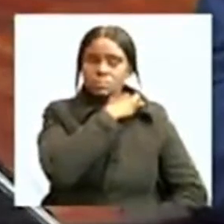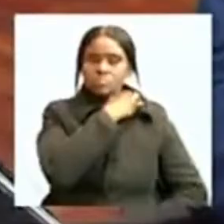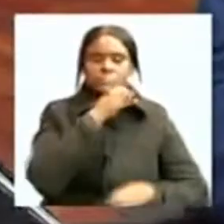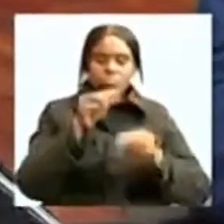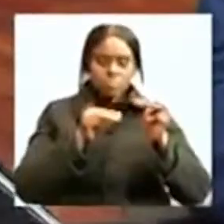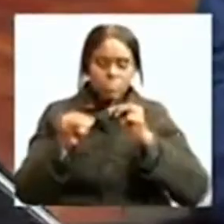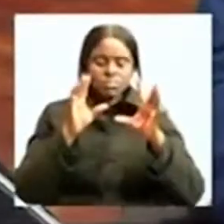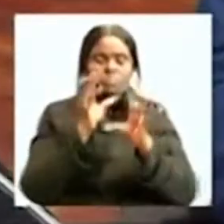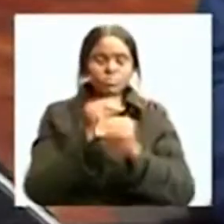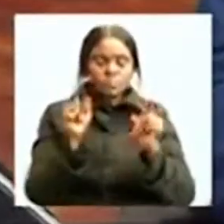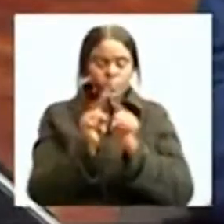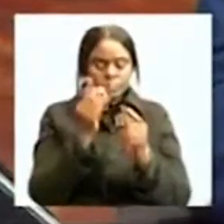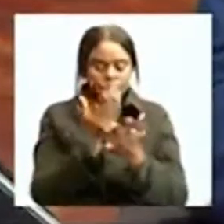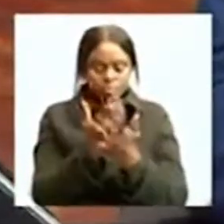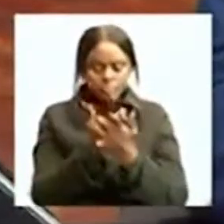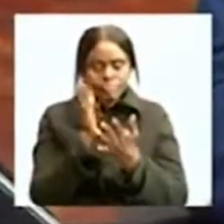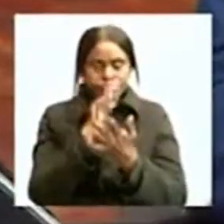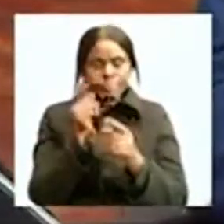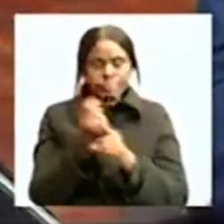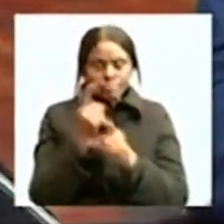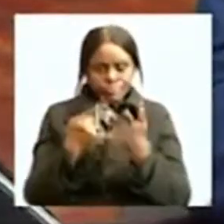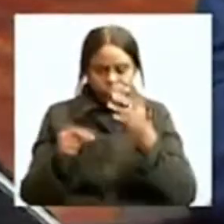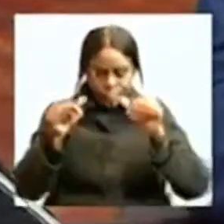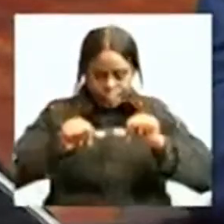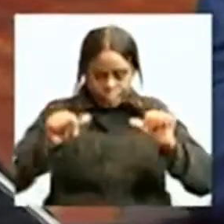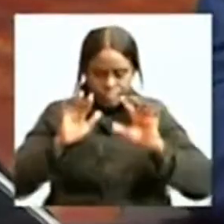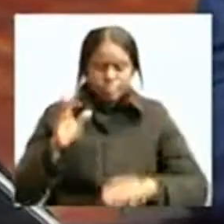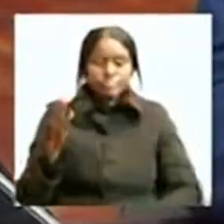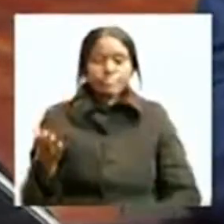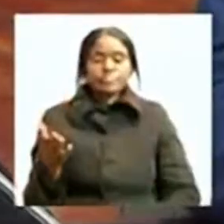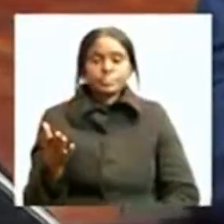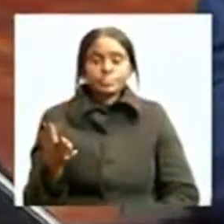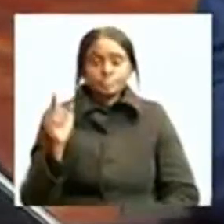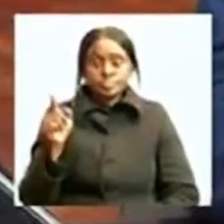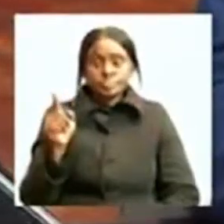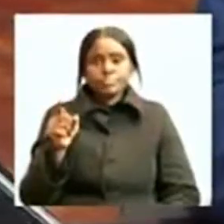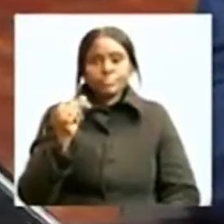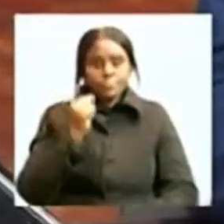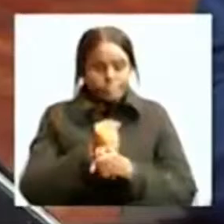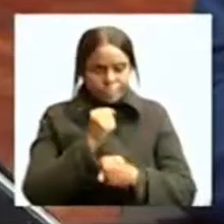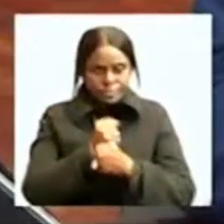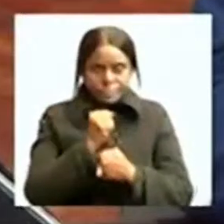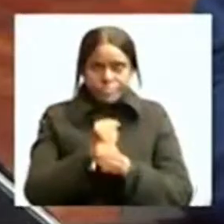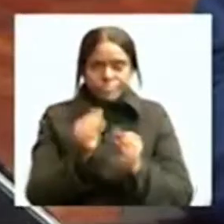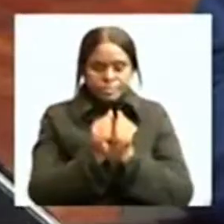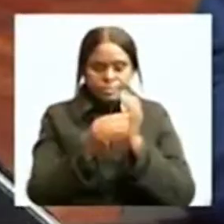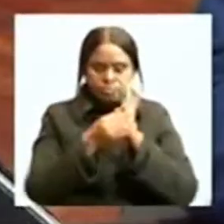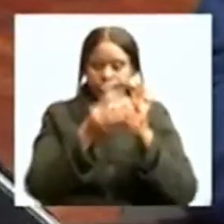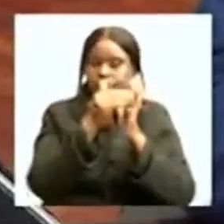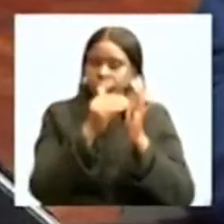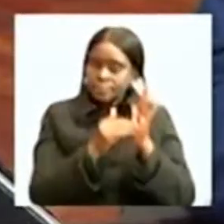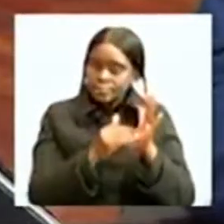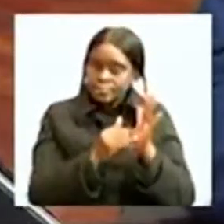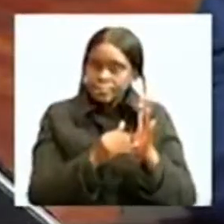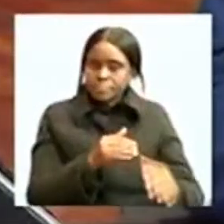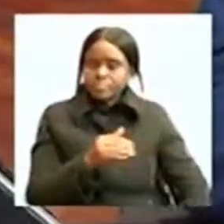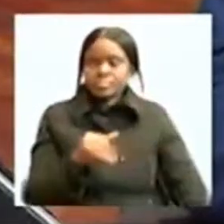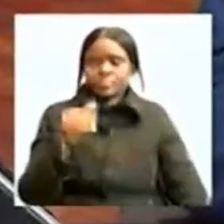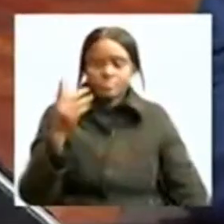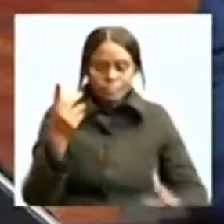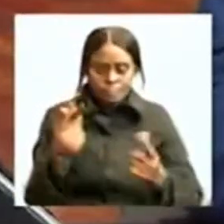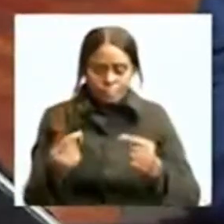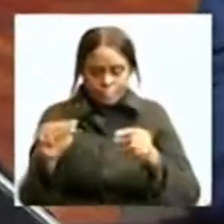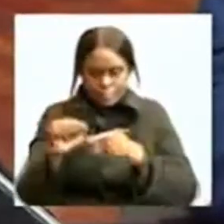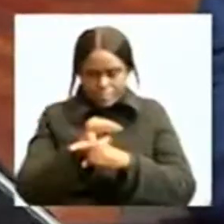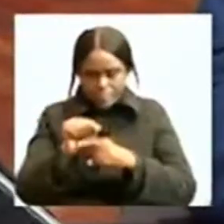mismanagement. Recommendations from the auditors: enforce compliance with guidelines, regularly